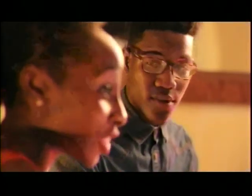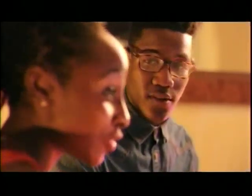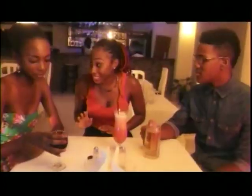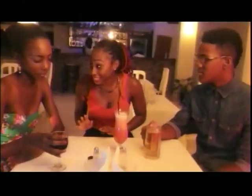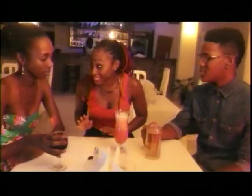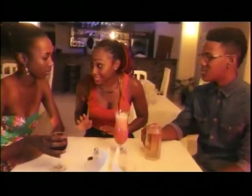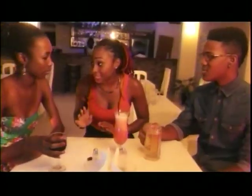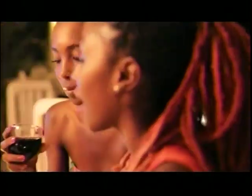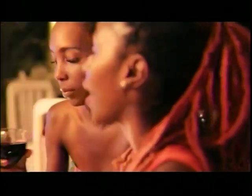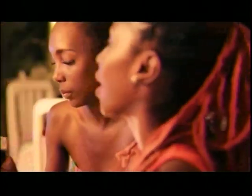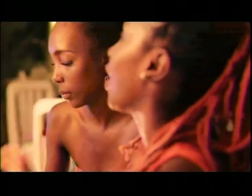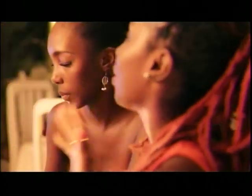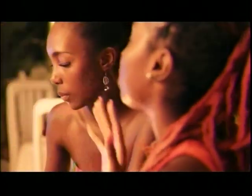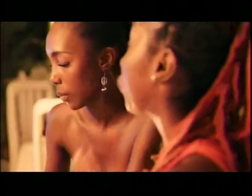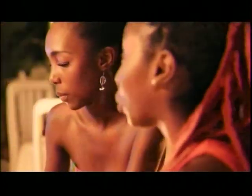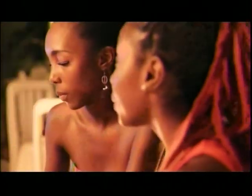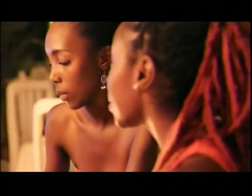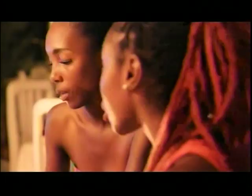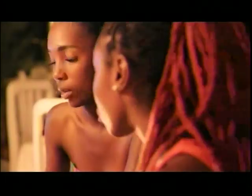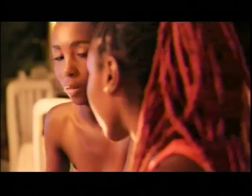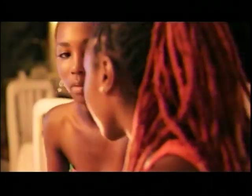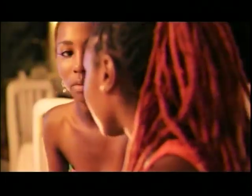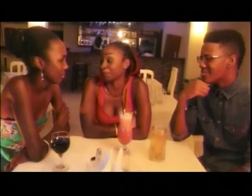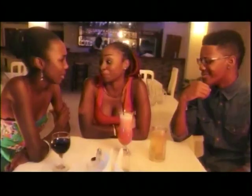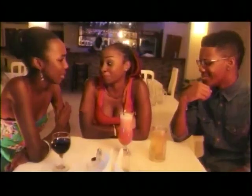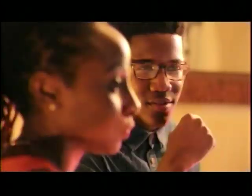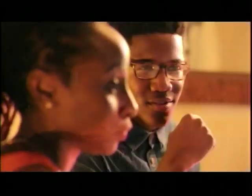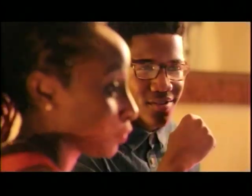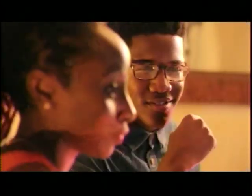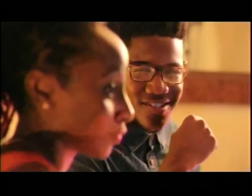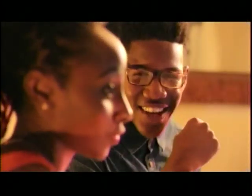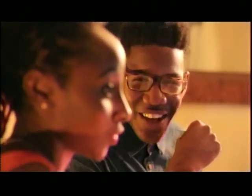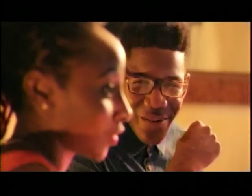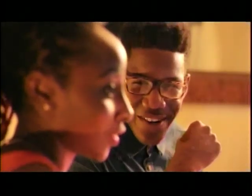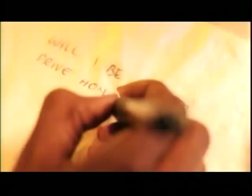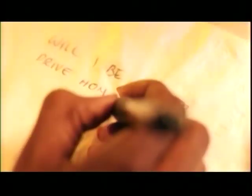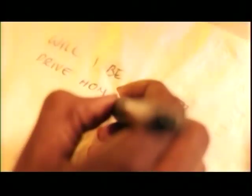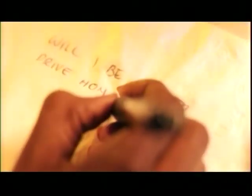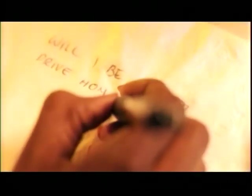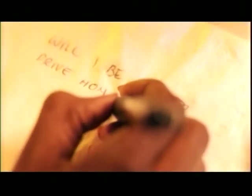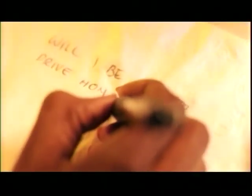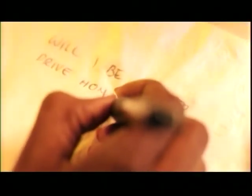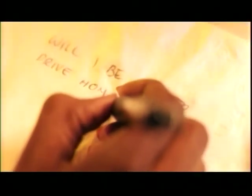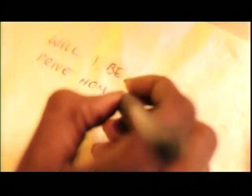Before we start drinking, I want you to do something for me. Like? Sound like what?